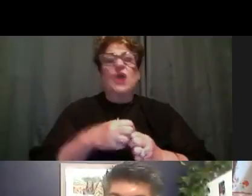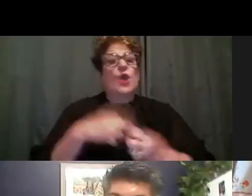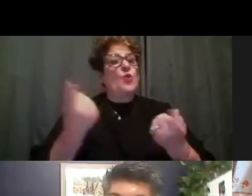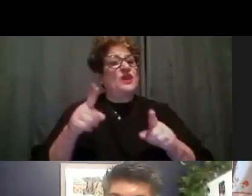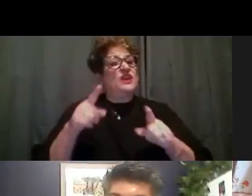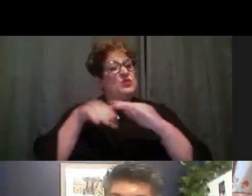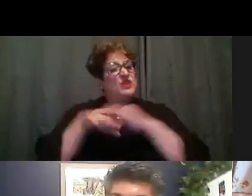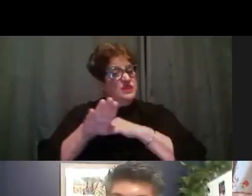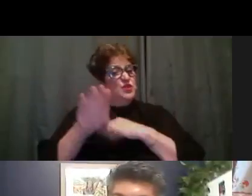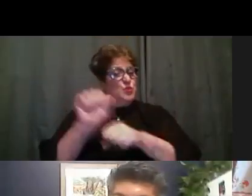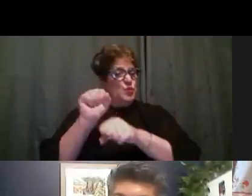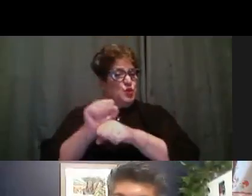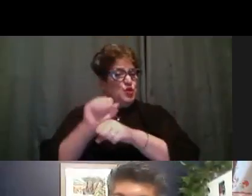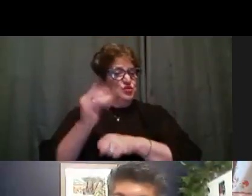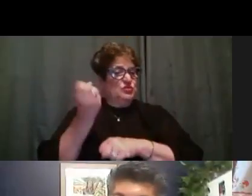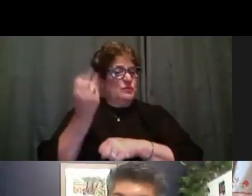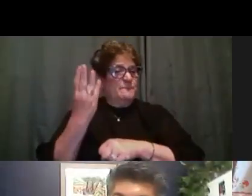working for